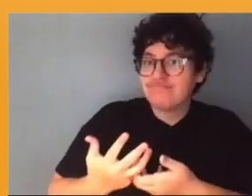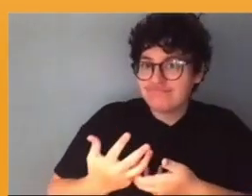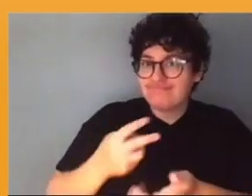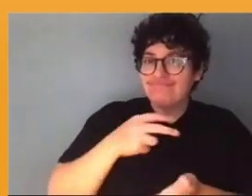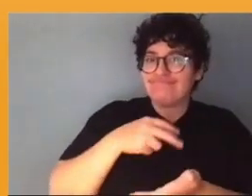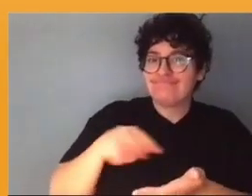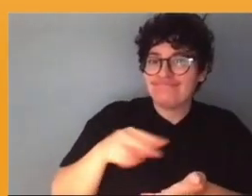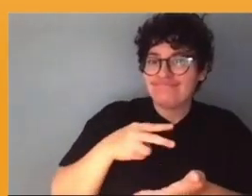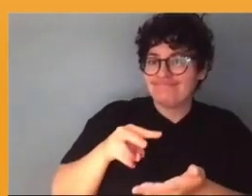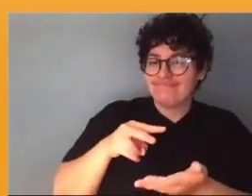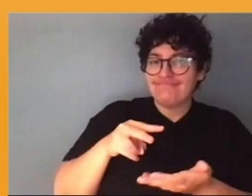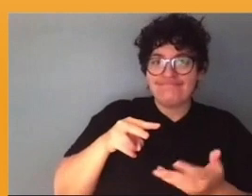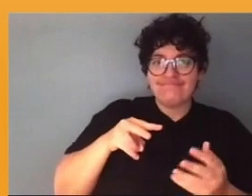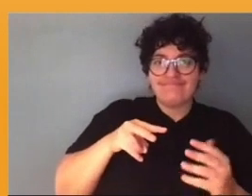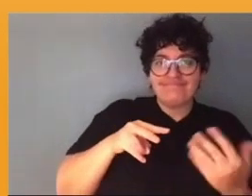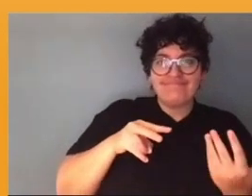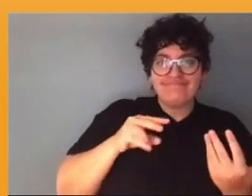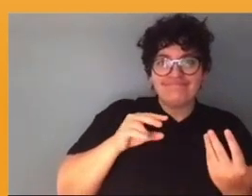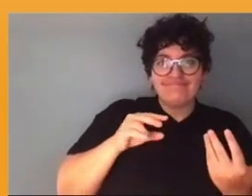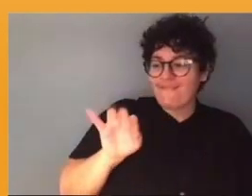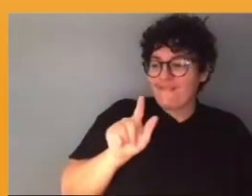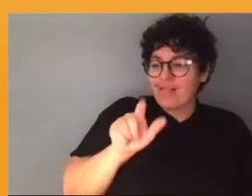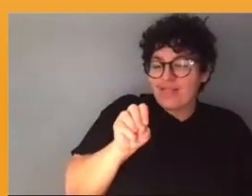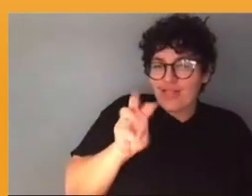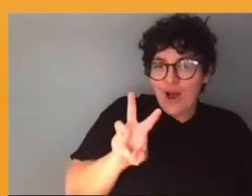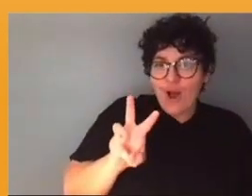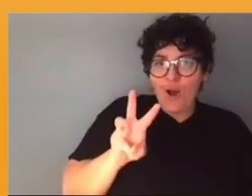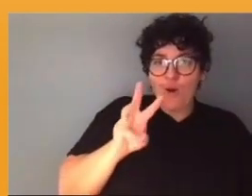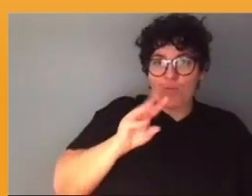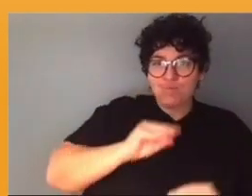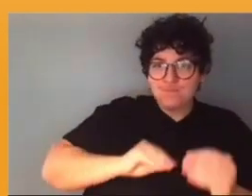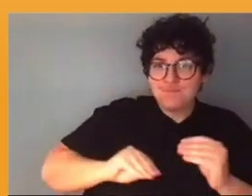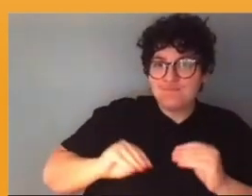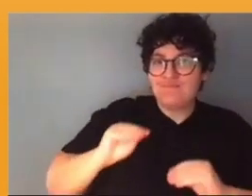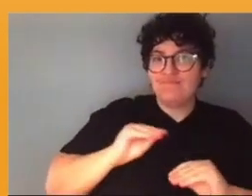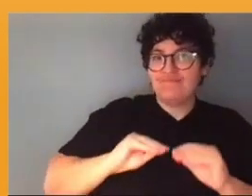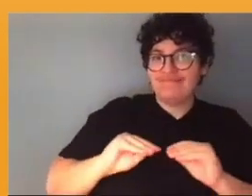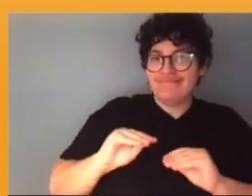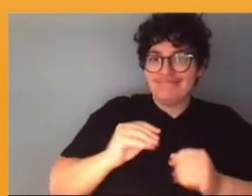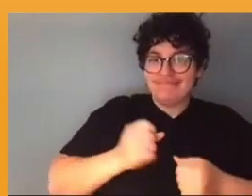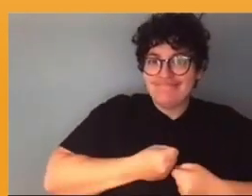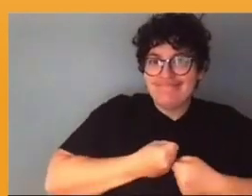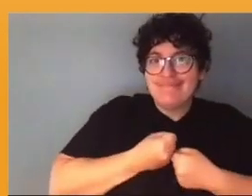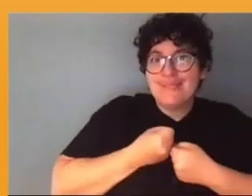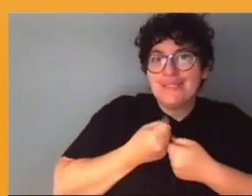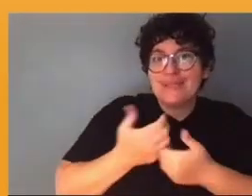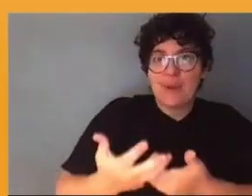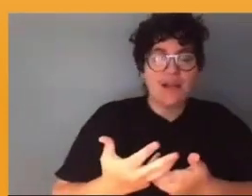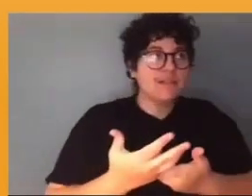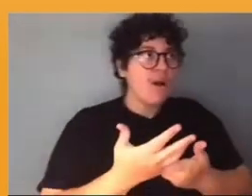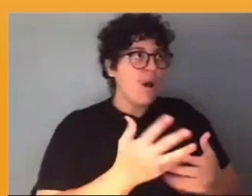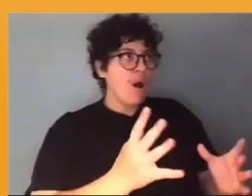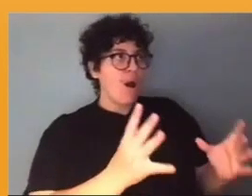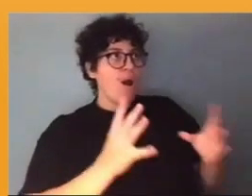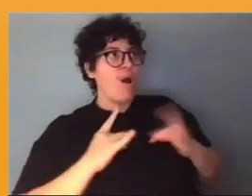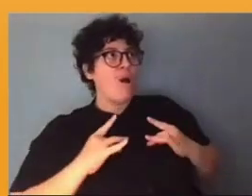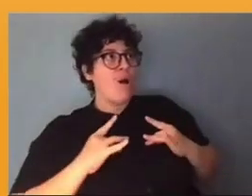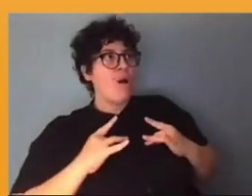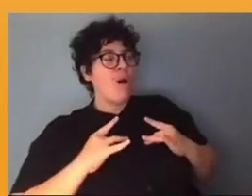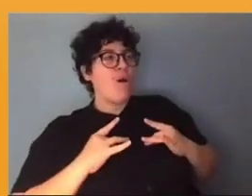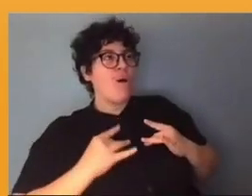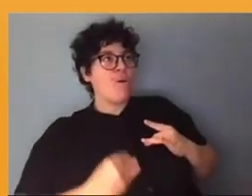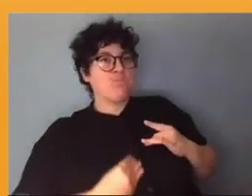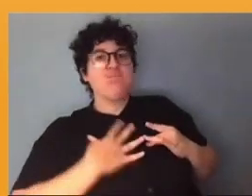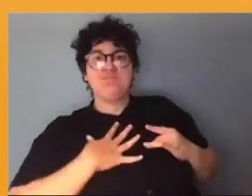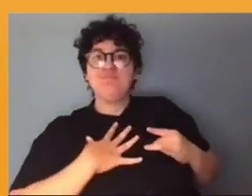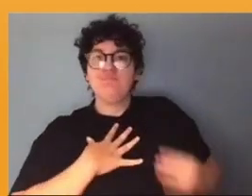because we follow the flow of the dance movement. And I'm sure Naina's dance is